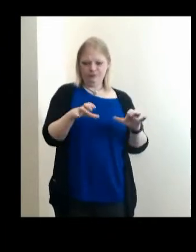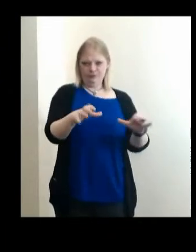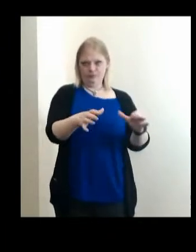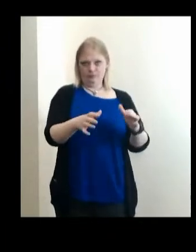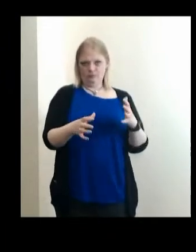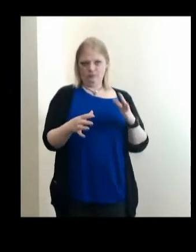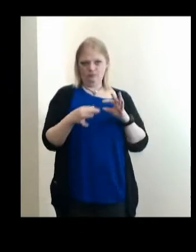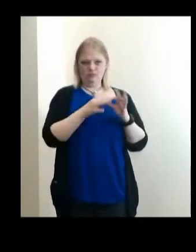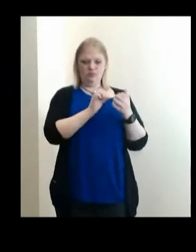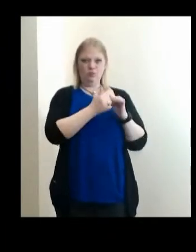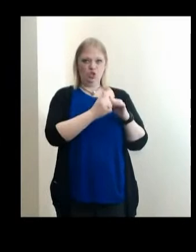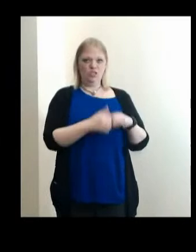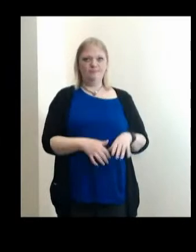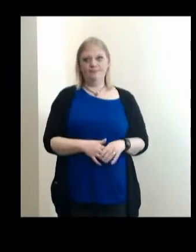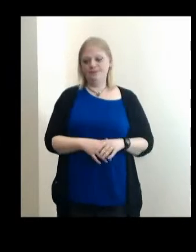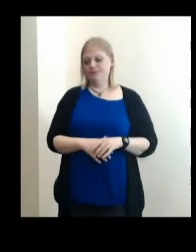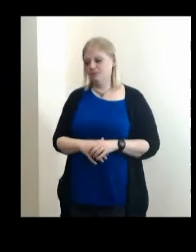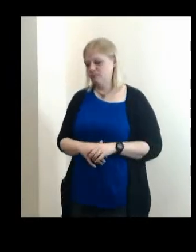that is sports related.